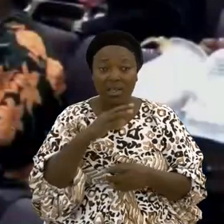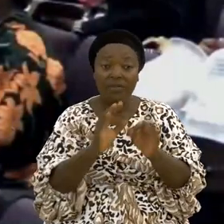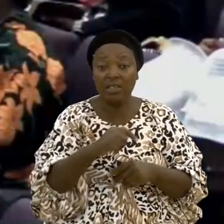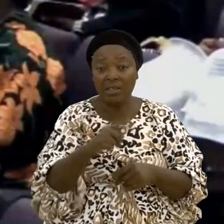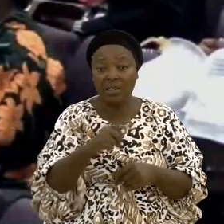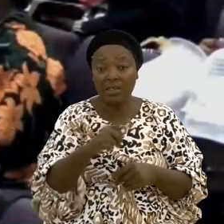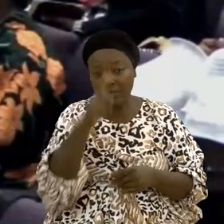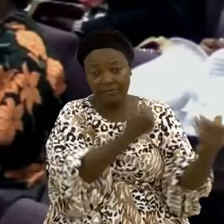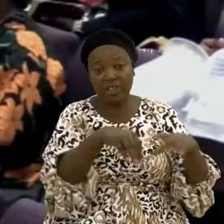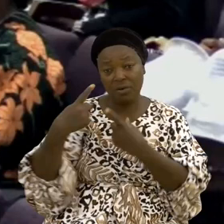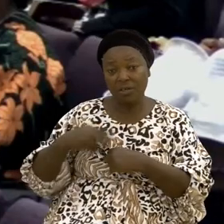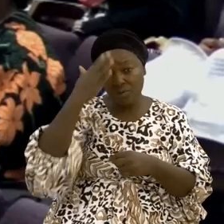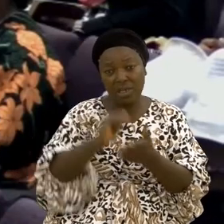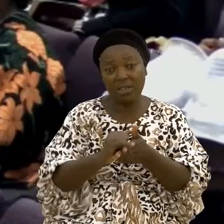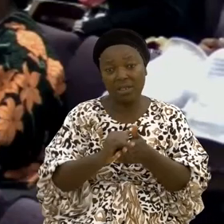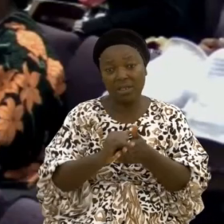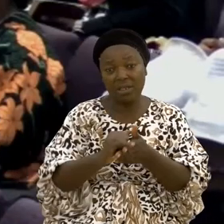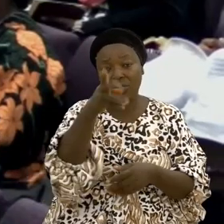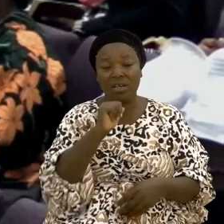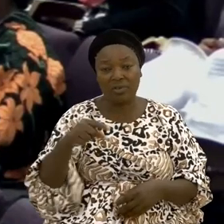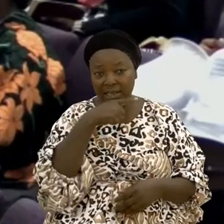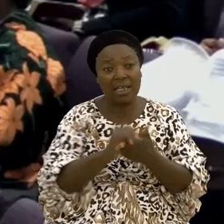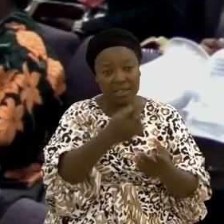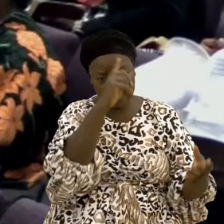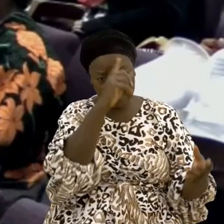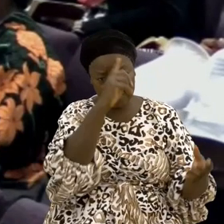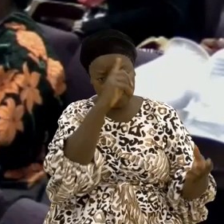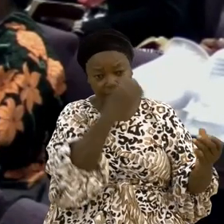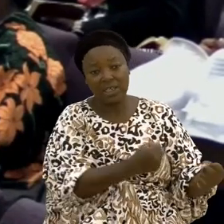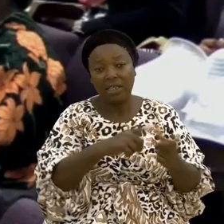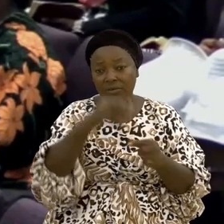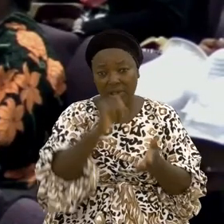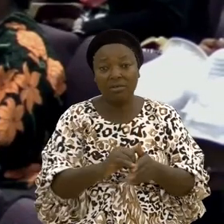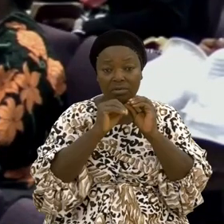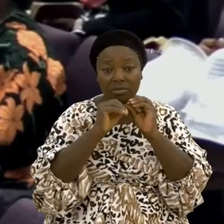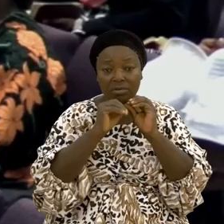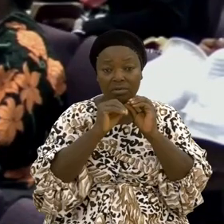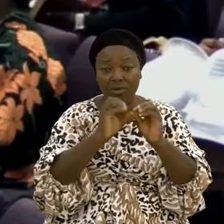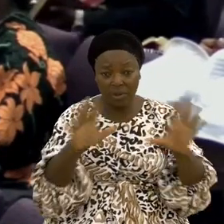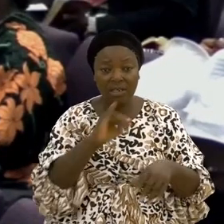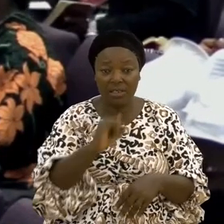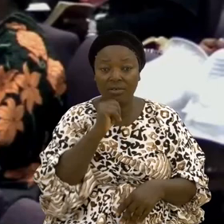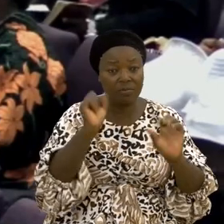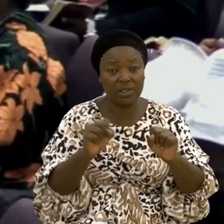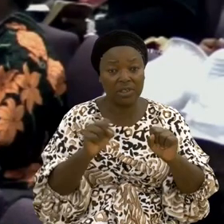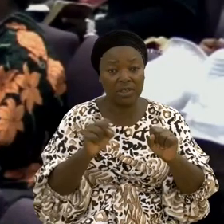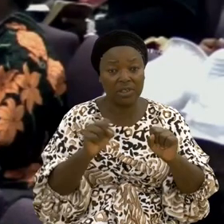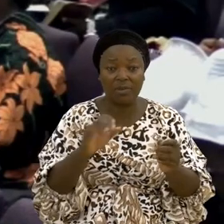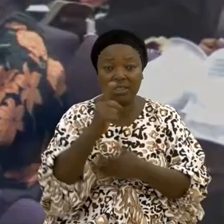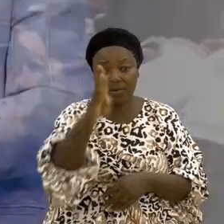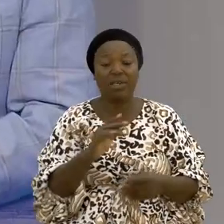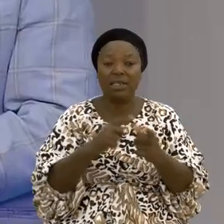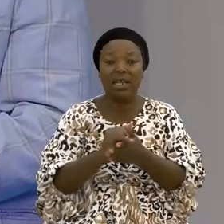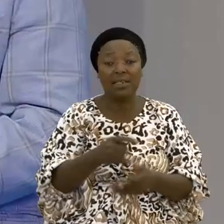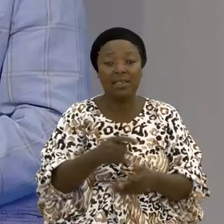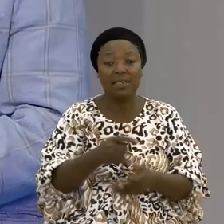cannot lie, that's faith. And you know that nothing is impossible with God, that's a faith. With that faith